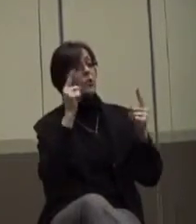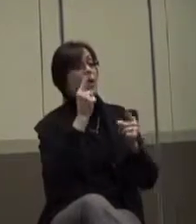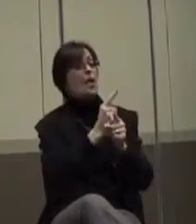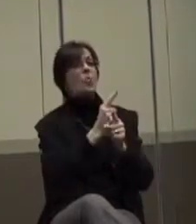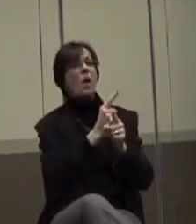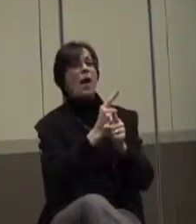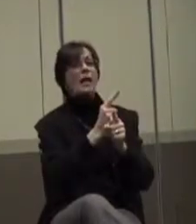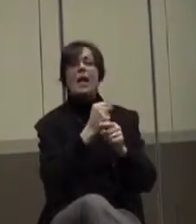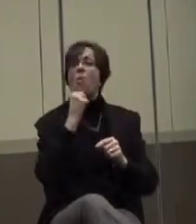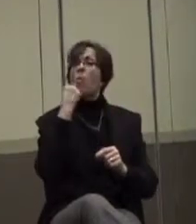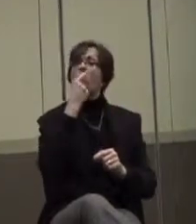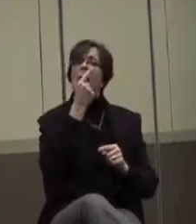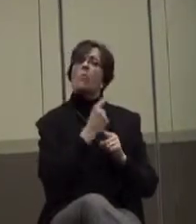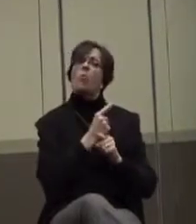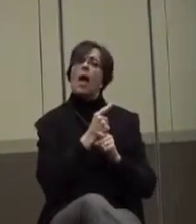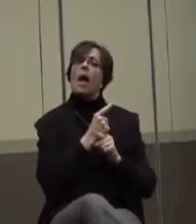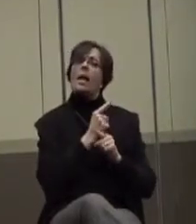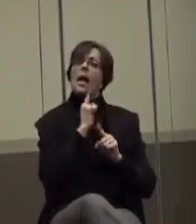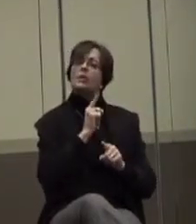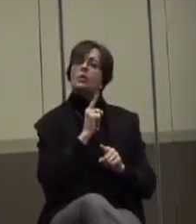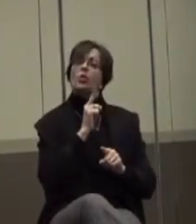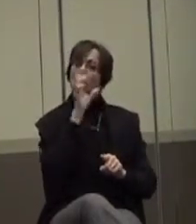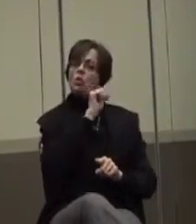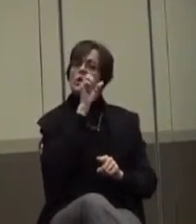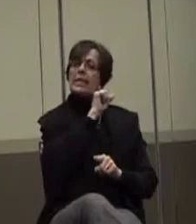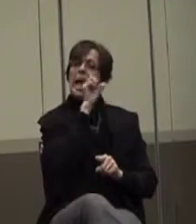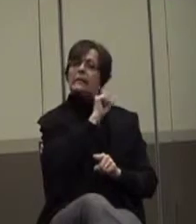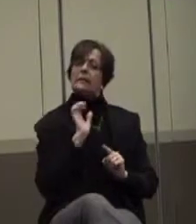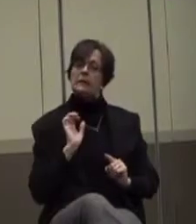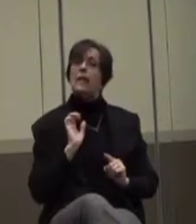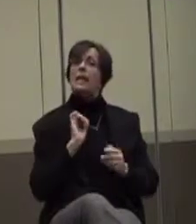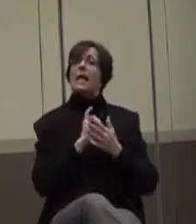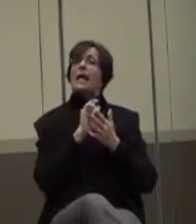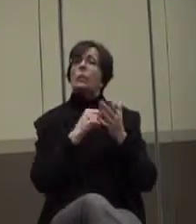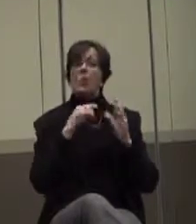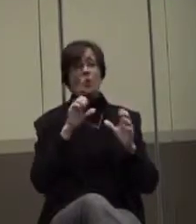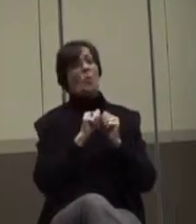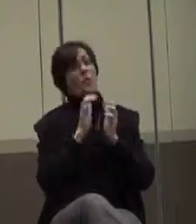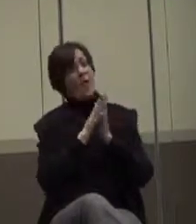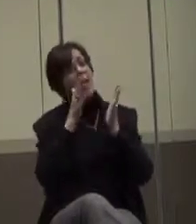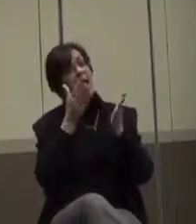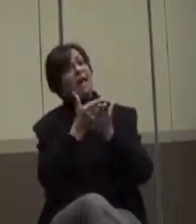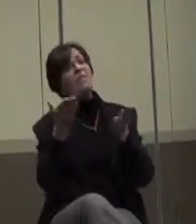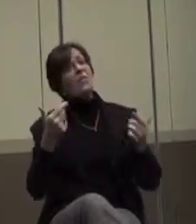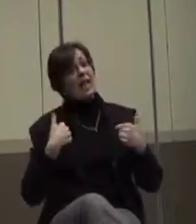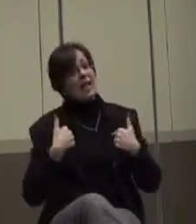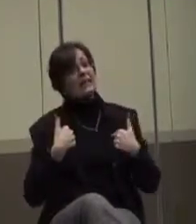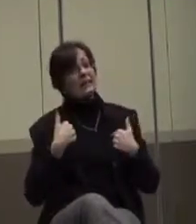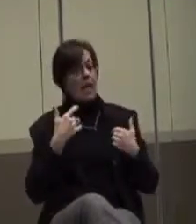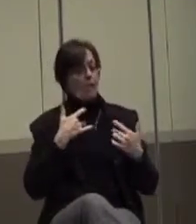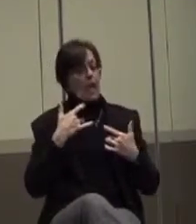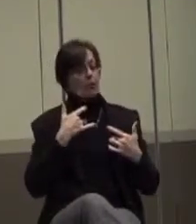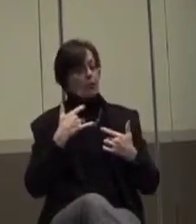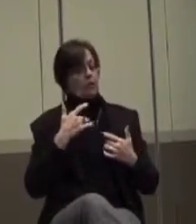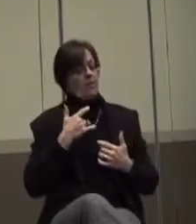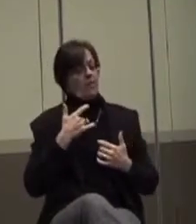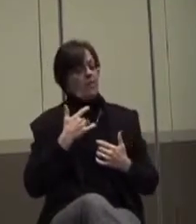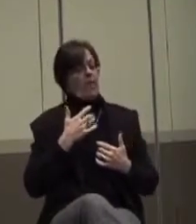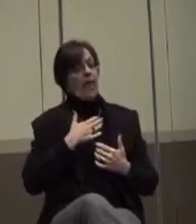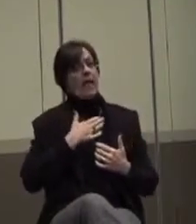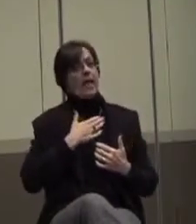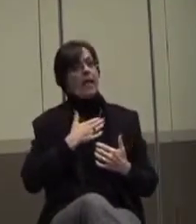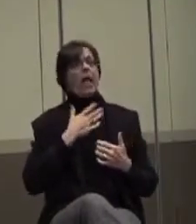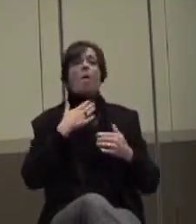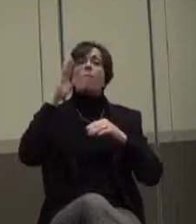going to tell you what the right answer is. I'm just going to let you guess. And that's what we do with a lot of things like that. So I'm anxious. I'm feeling...